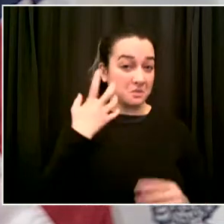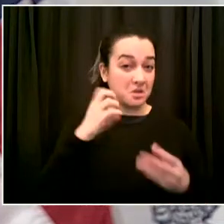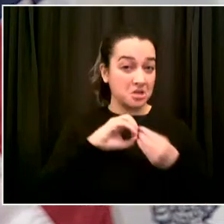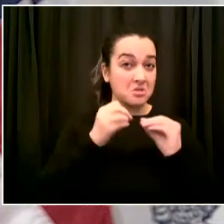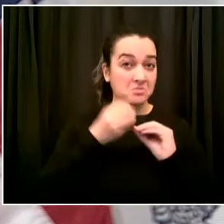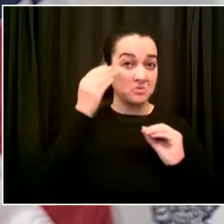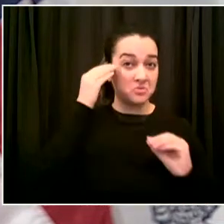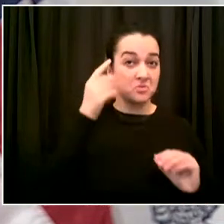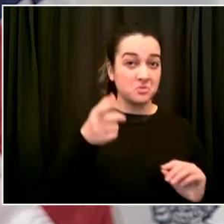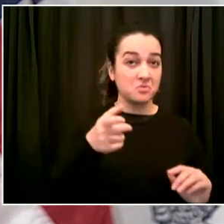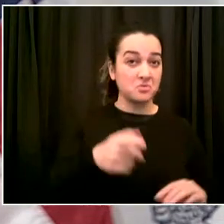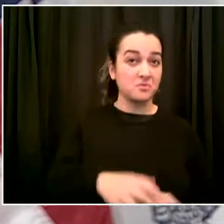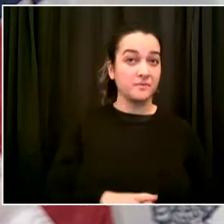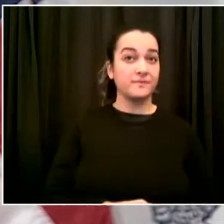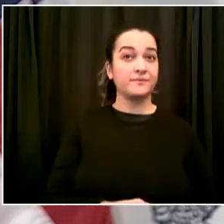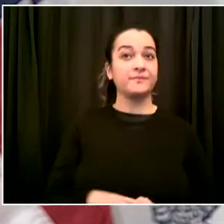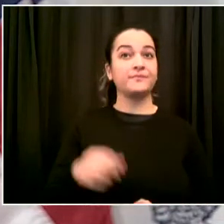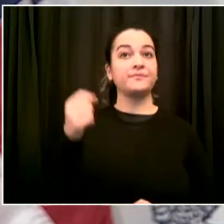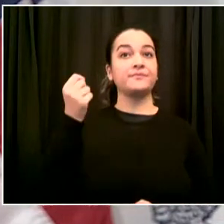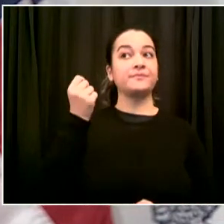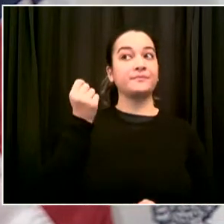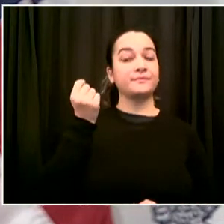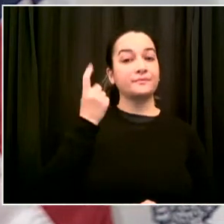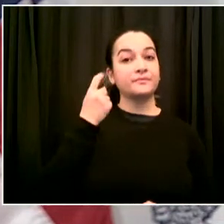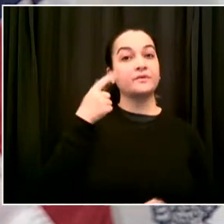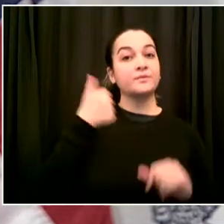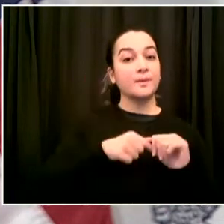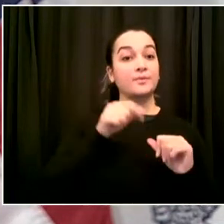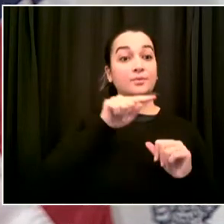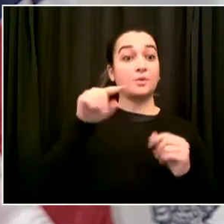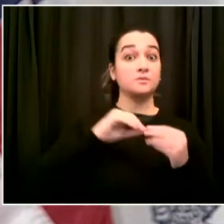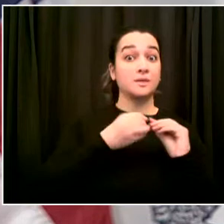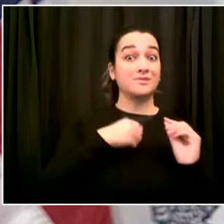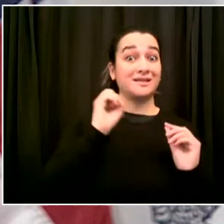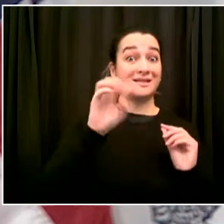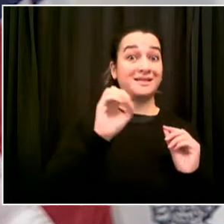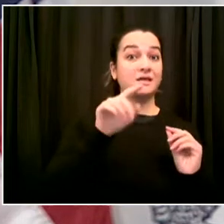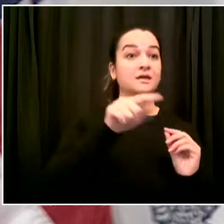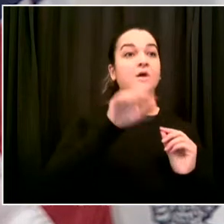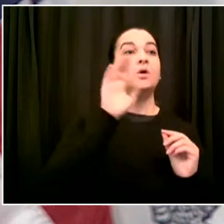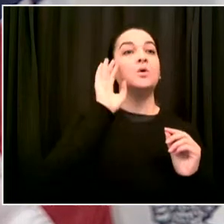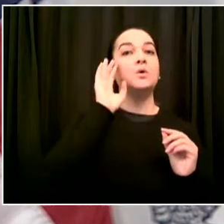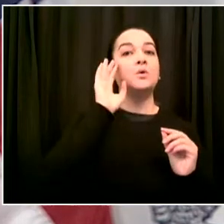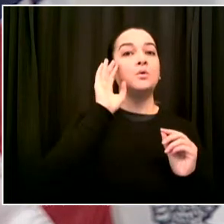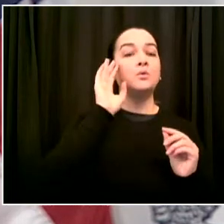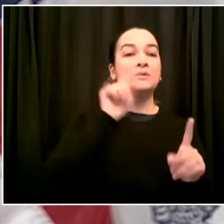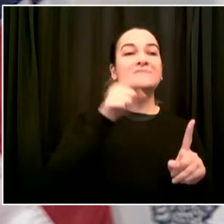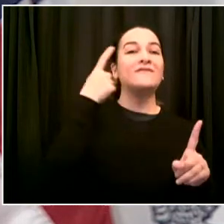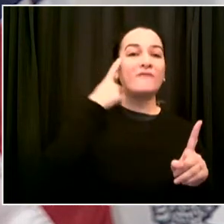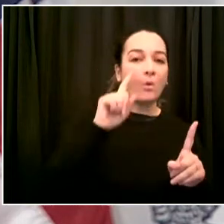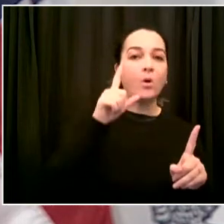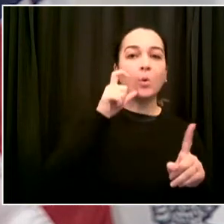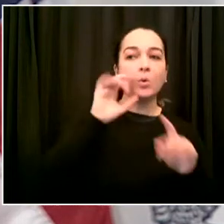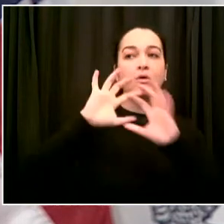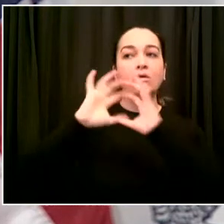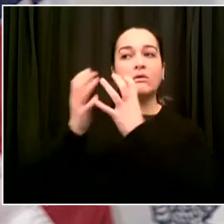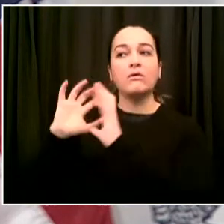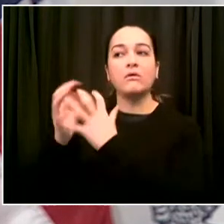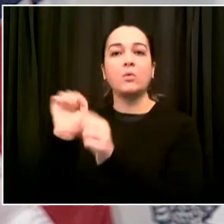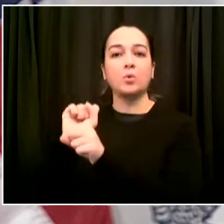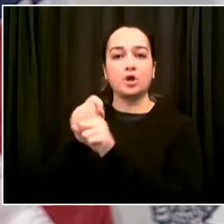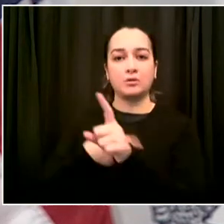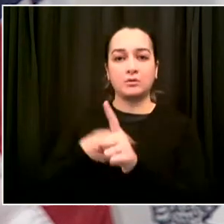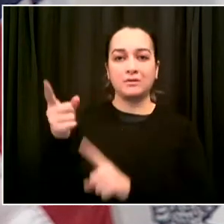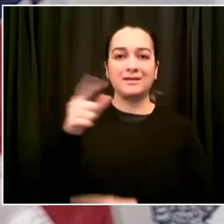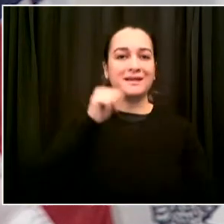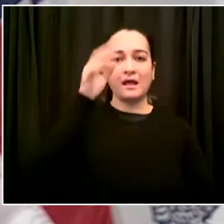professions. Does not set up the same as the population overall for a variety of reasons, but we'll get you information on that for